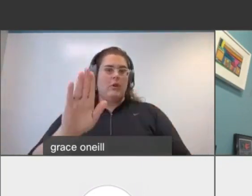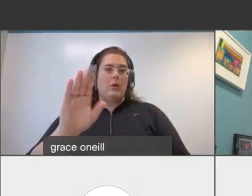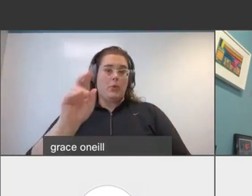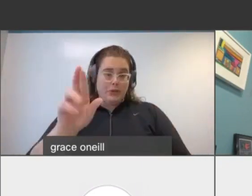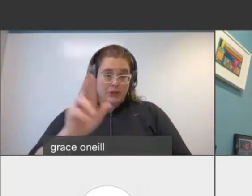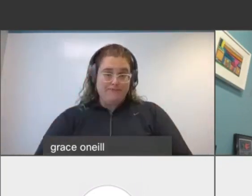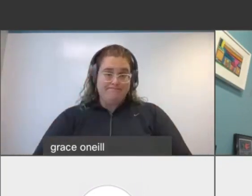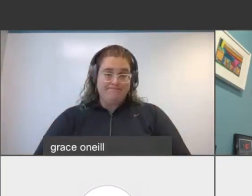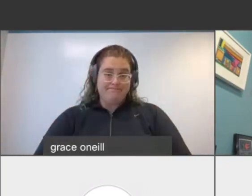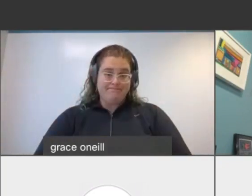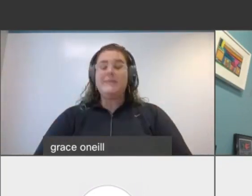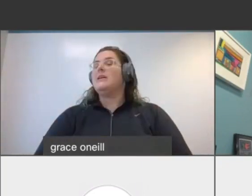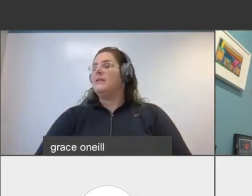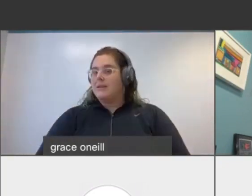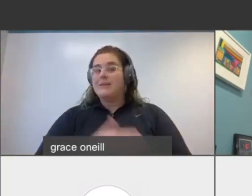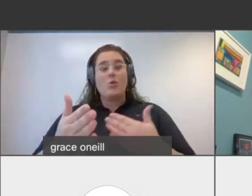while there may not be a mandate,